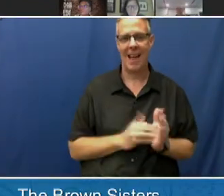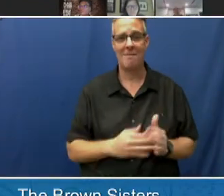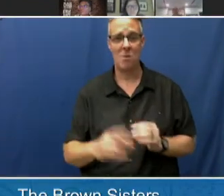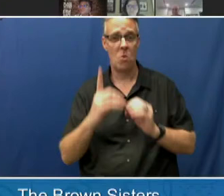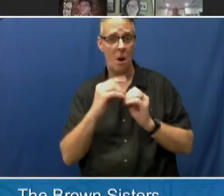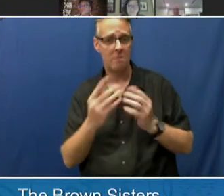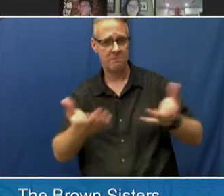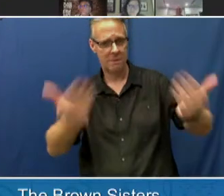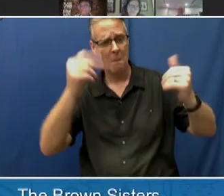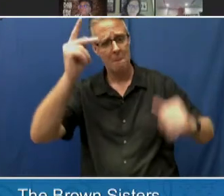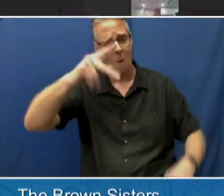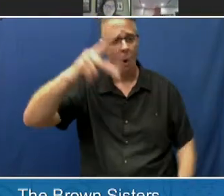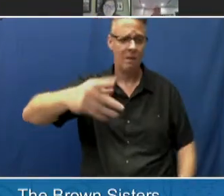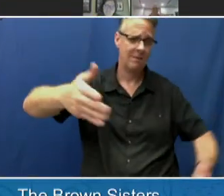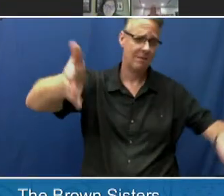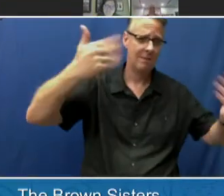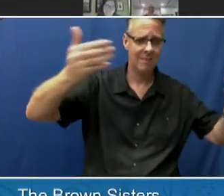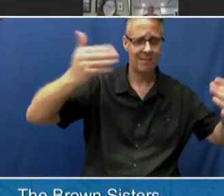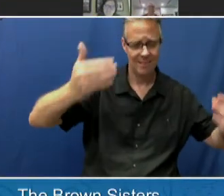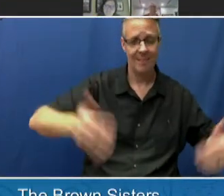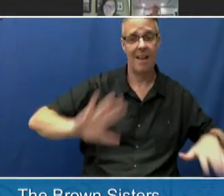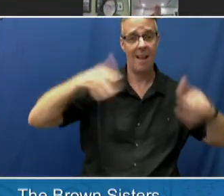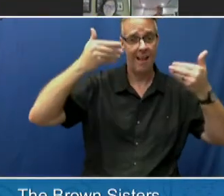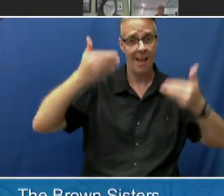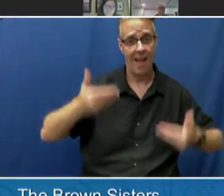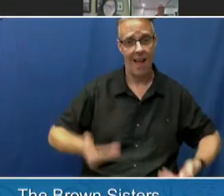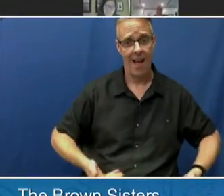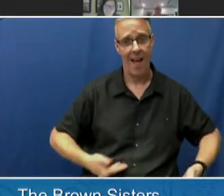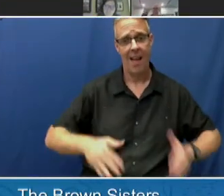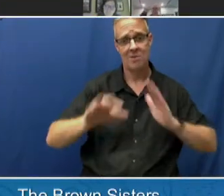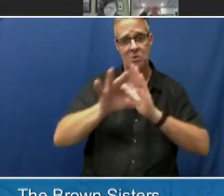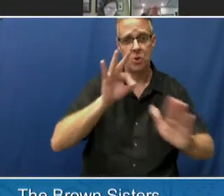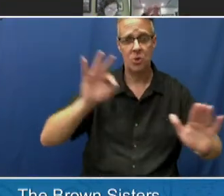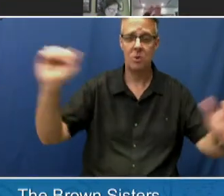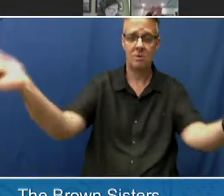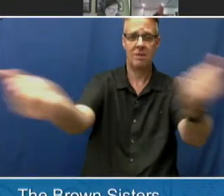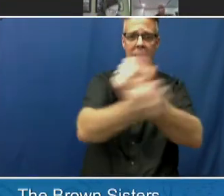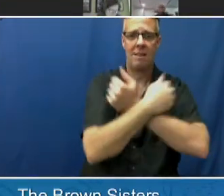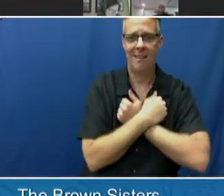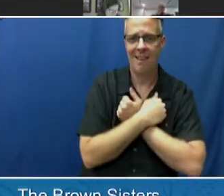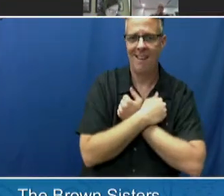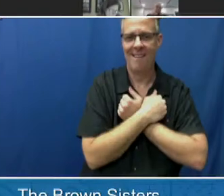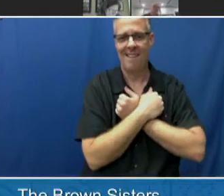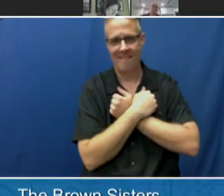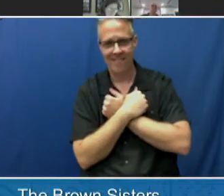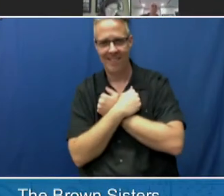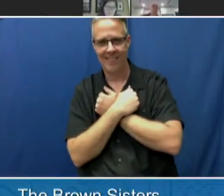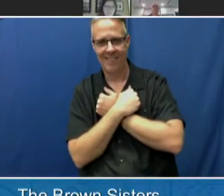Choose love. I choose love.